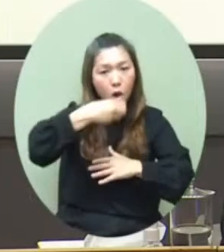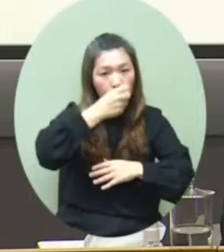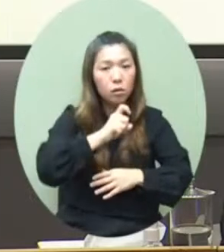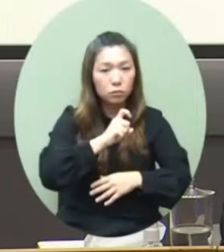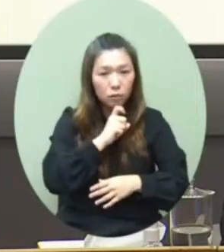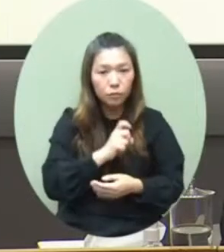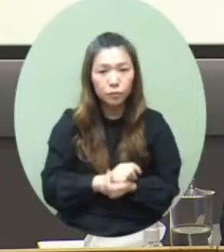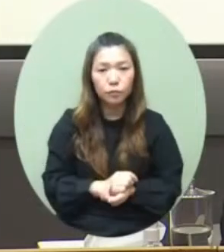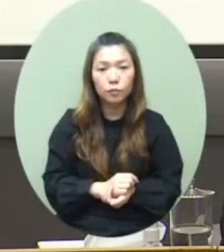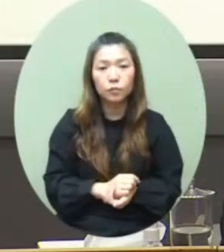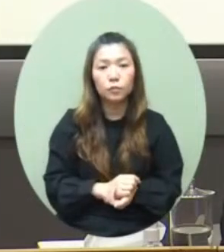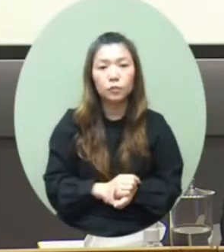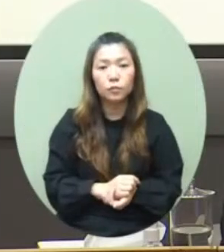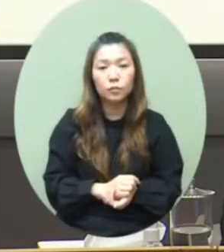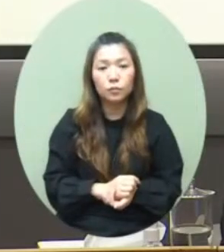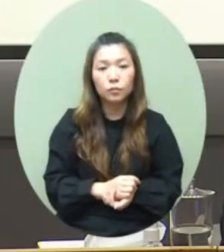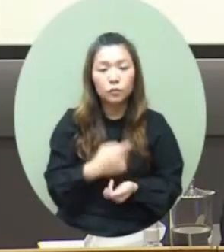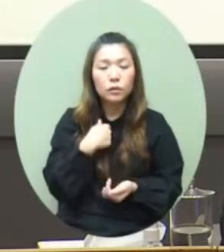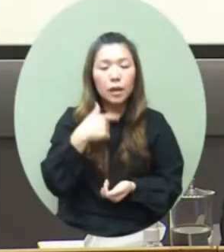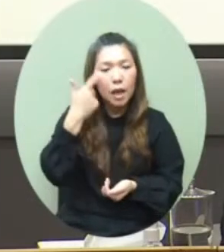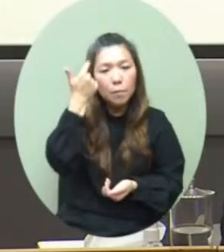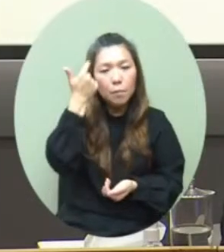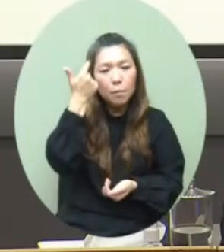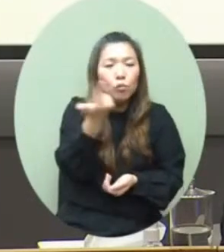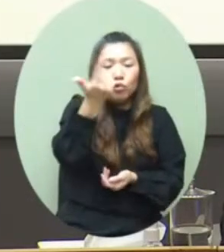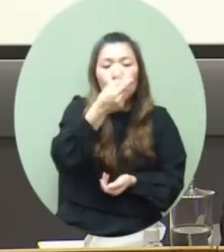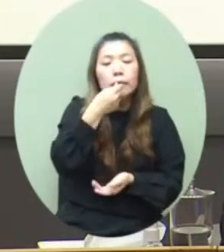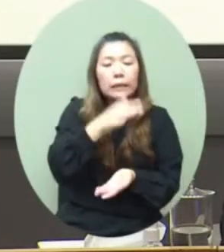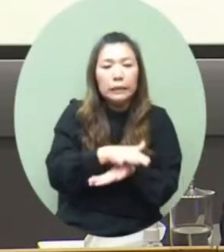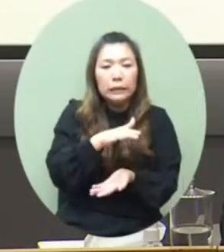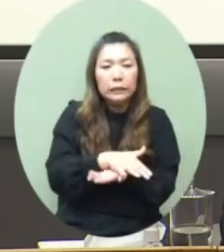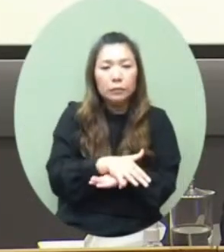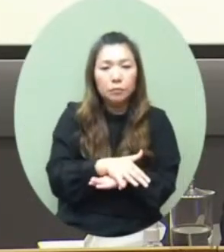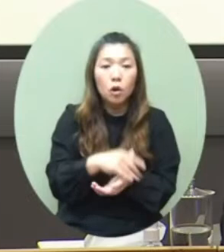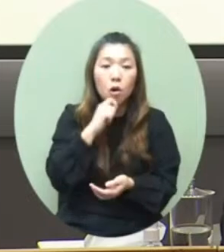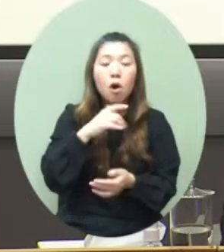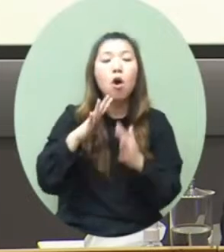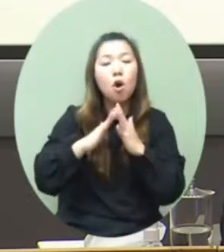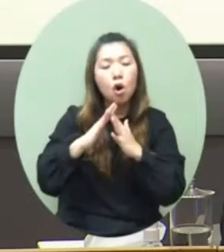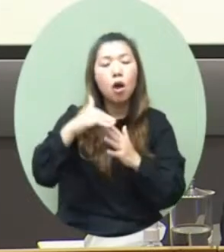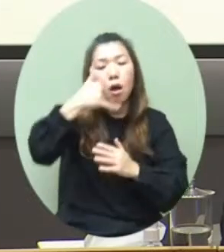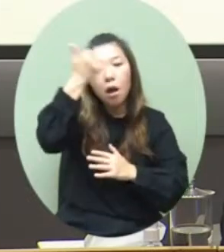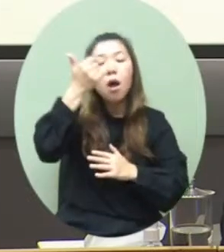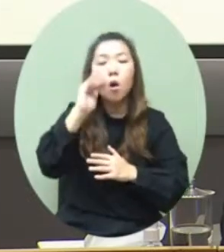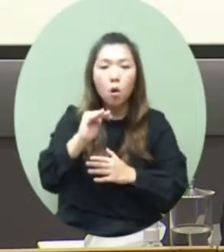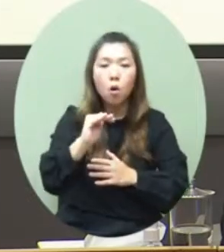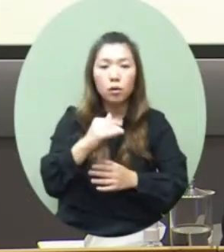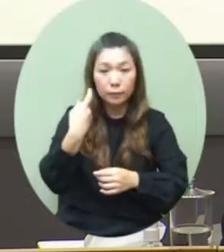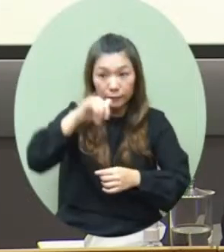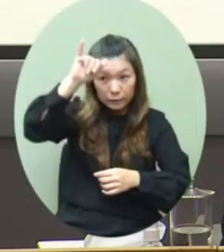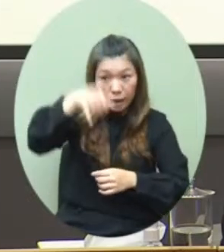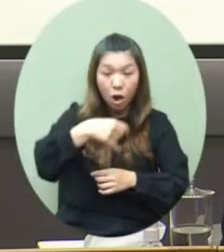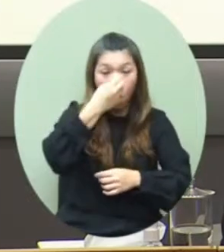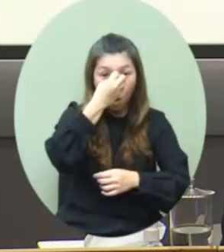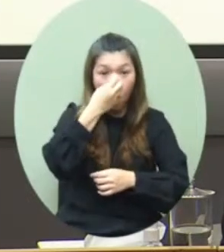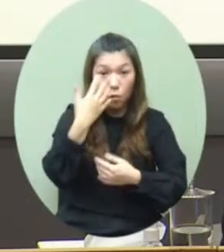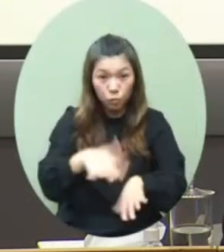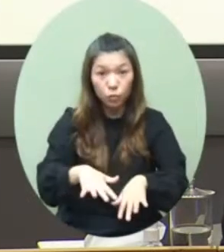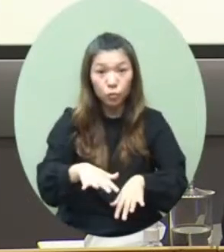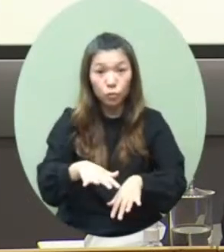leaving Hong Kong to relax. We also see tourists coming to Hong Kong. These are multifaceted